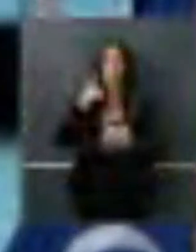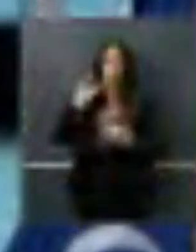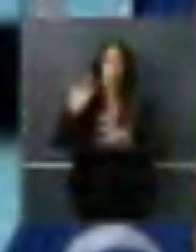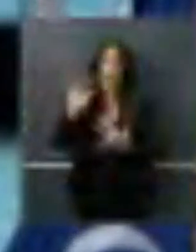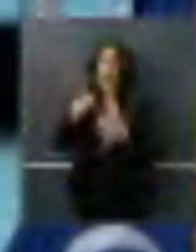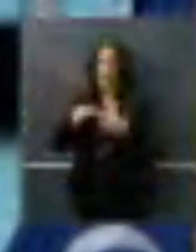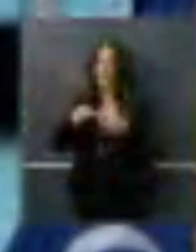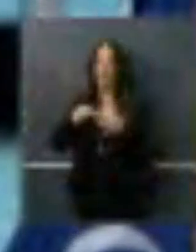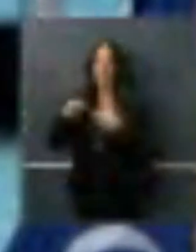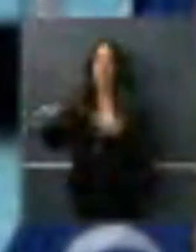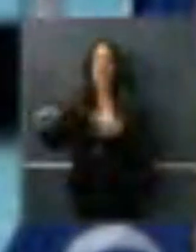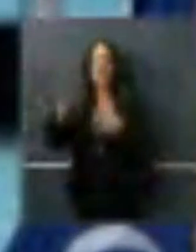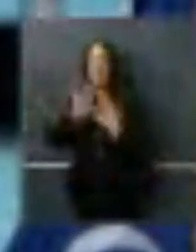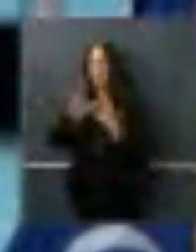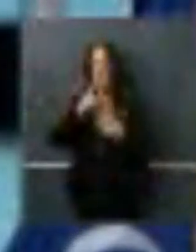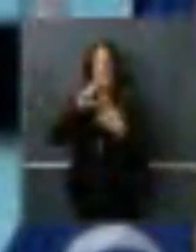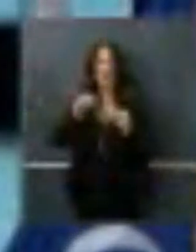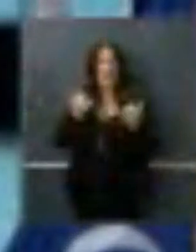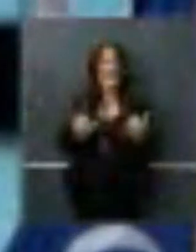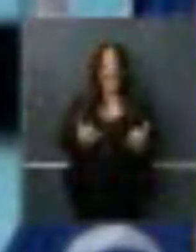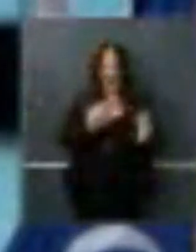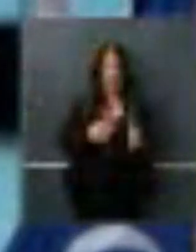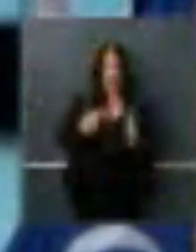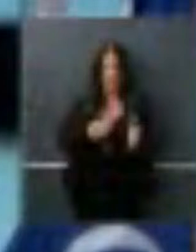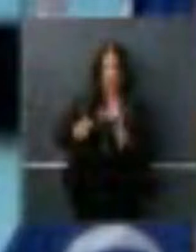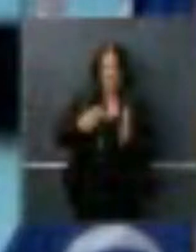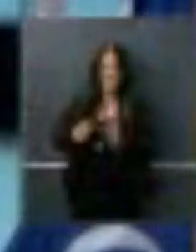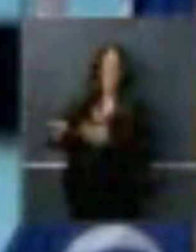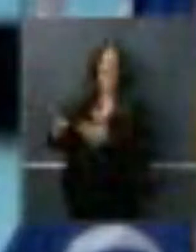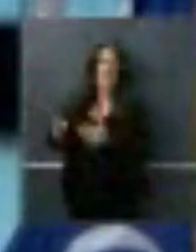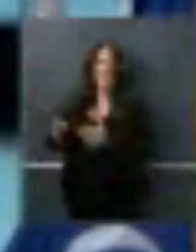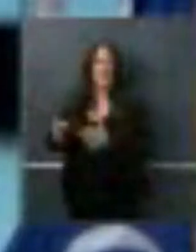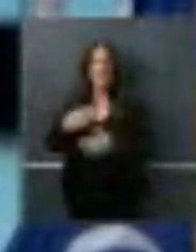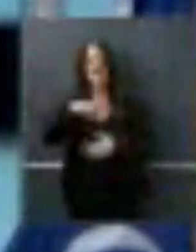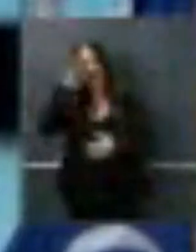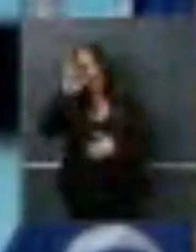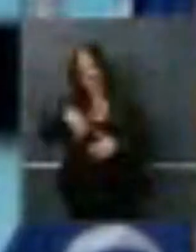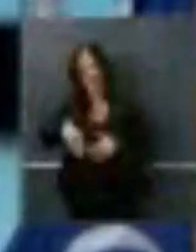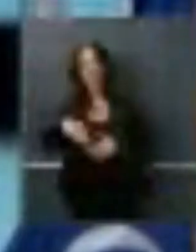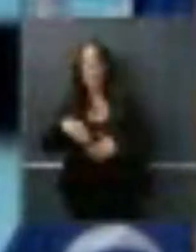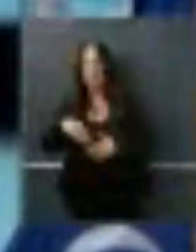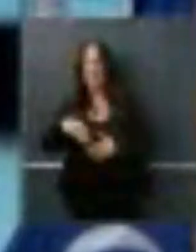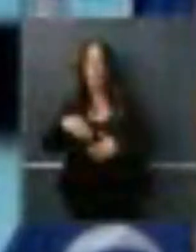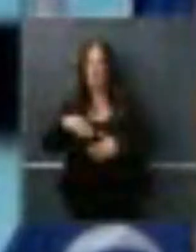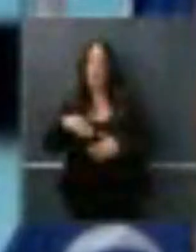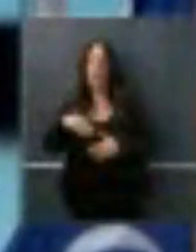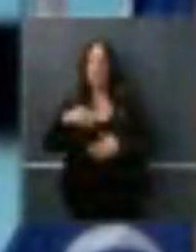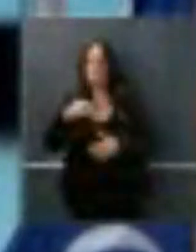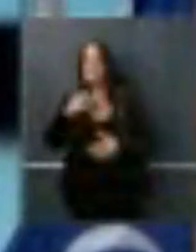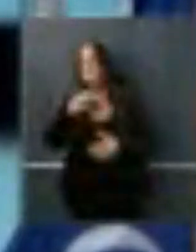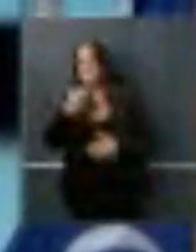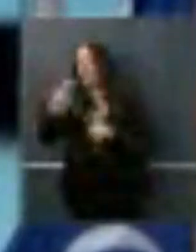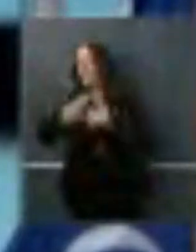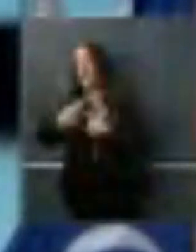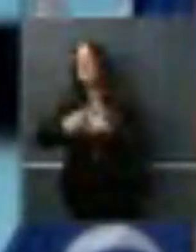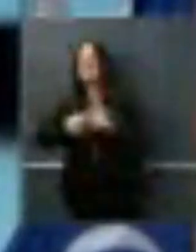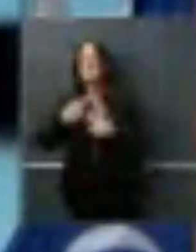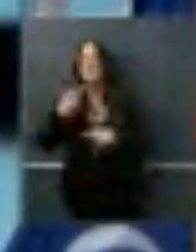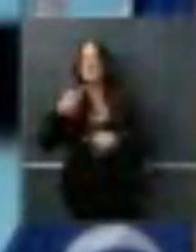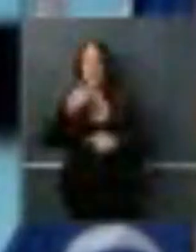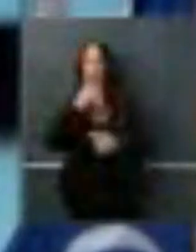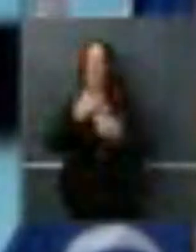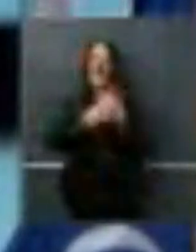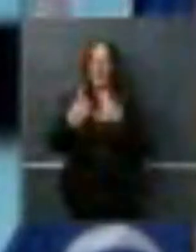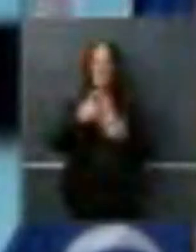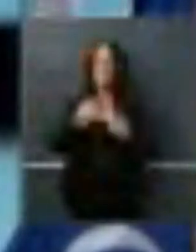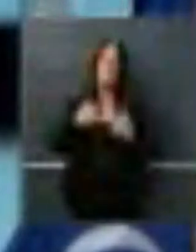this again in 4 or 5 months, and our kids don't deserve to have these questions asked without having the